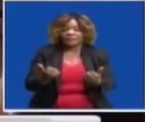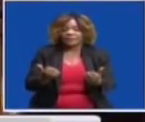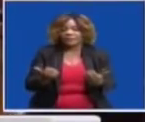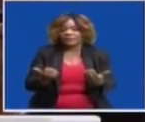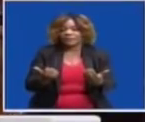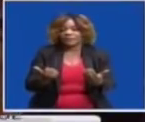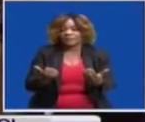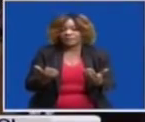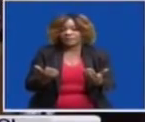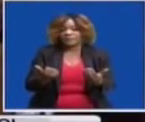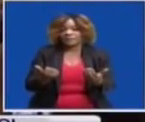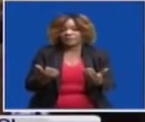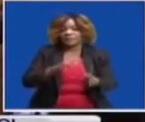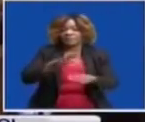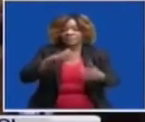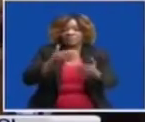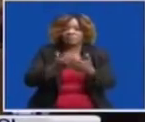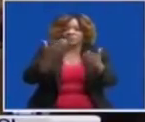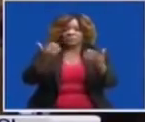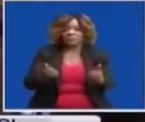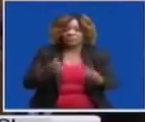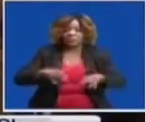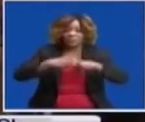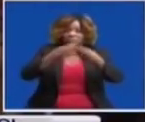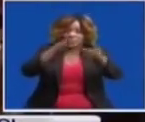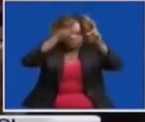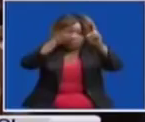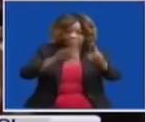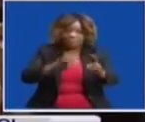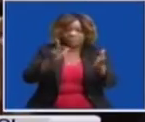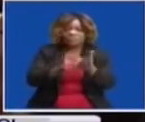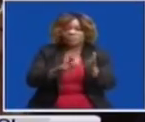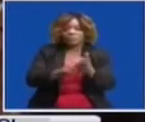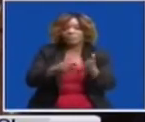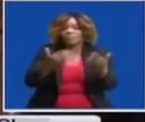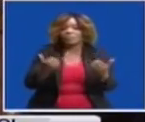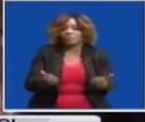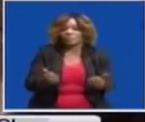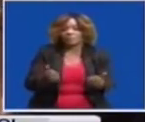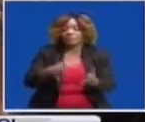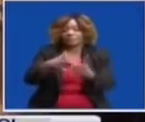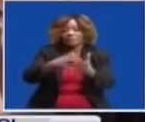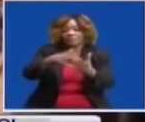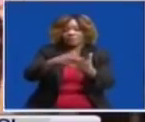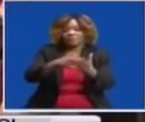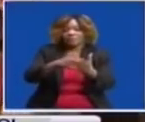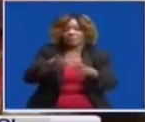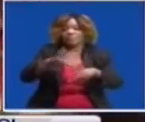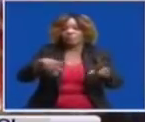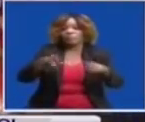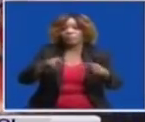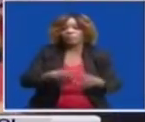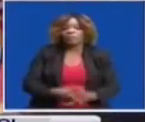Ernestine Thomas Robertson, and all of the members of the Los Angeles Lusaka Sister City Committee and colleagues. Your